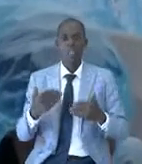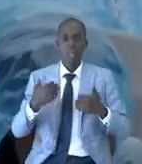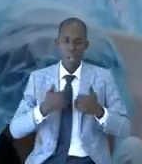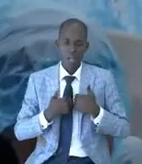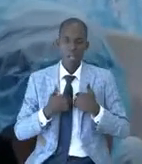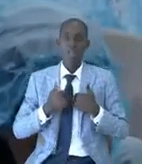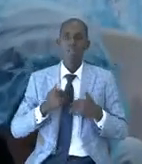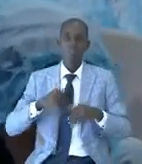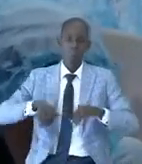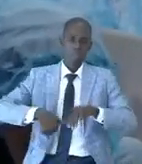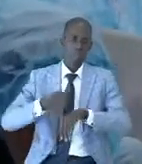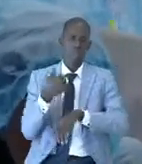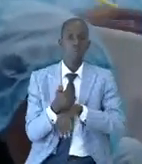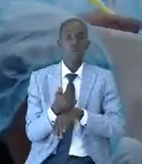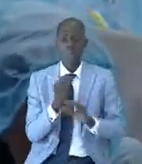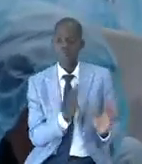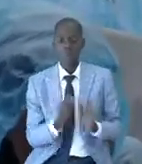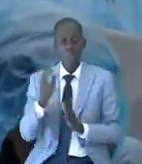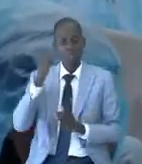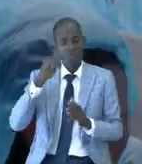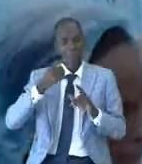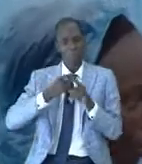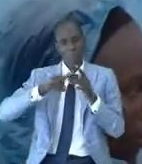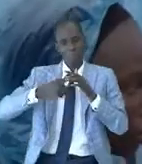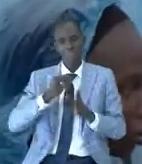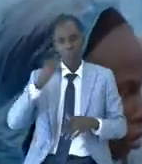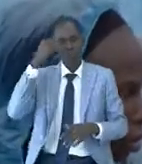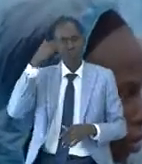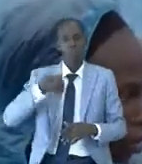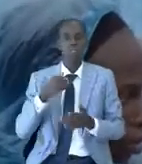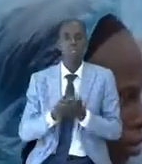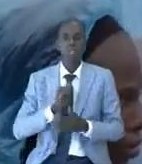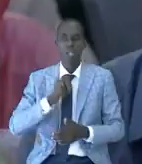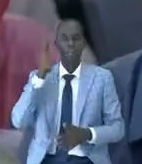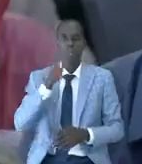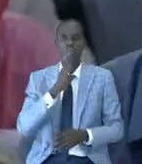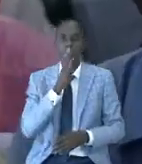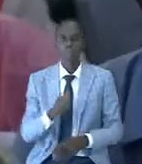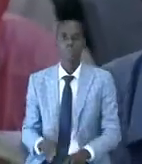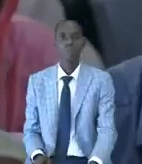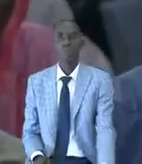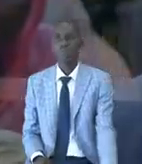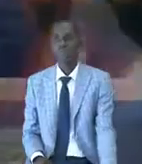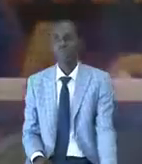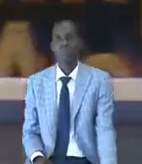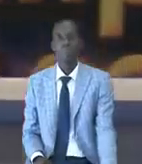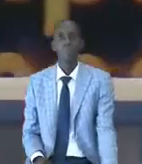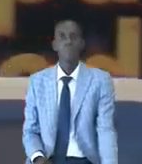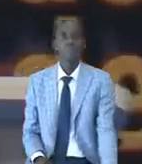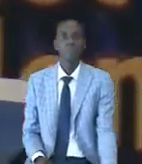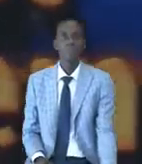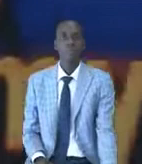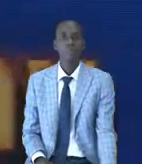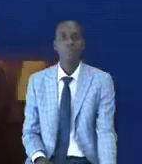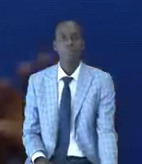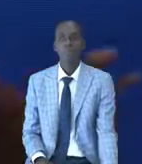ordained originally that I will be. I don't see anybody here that is rich